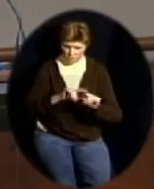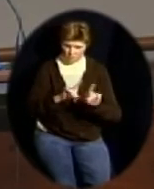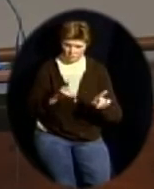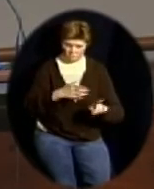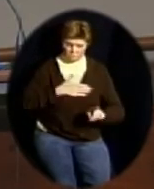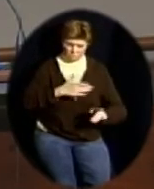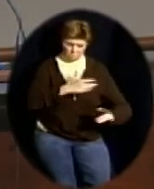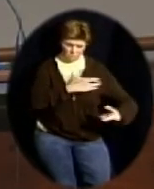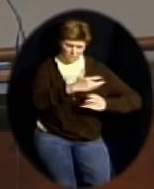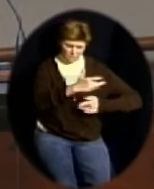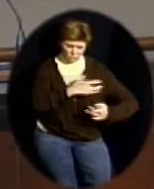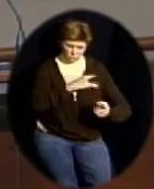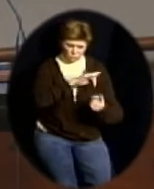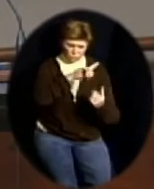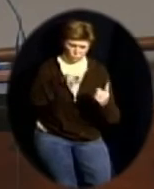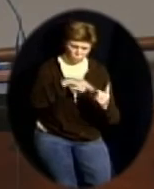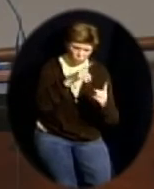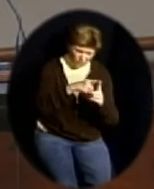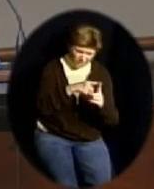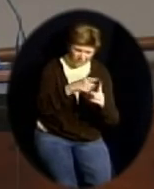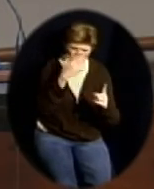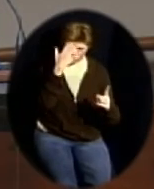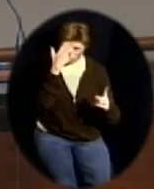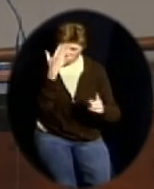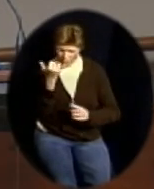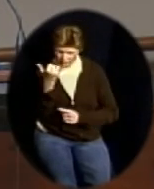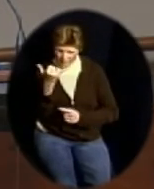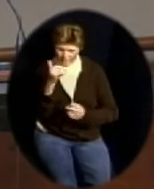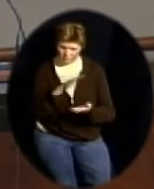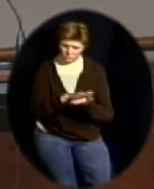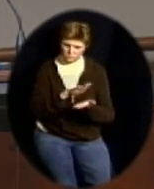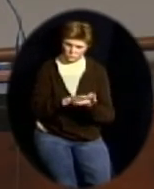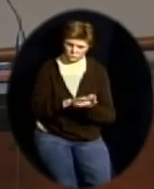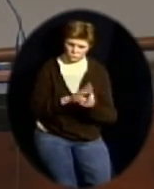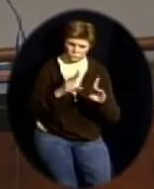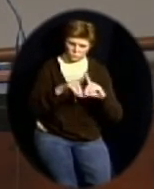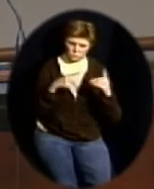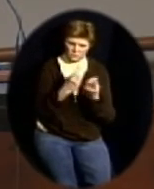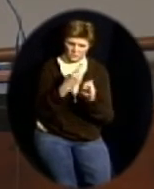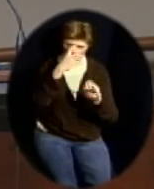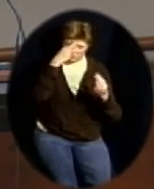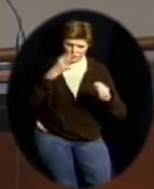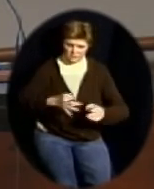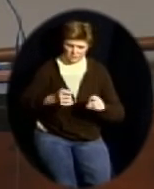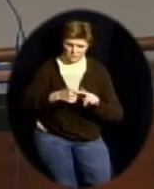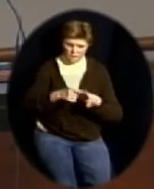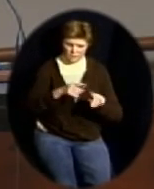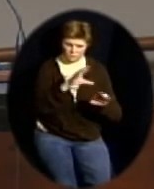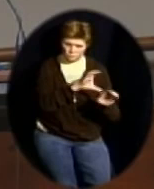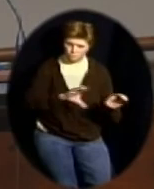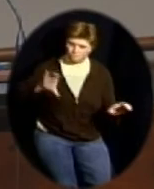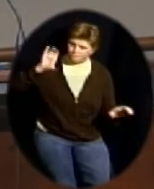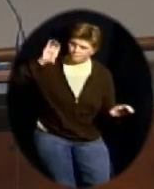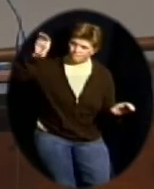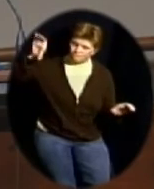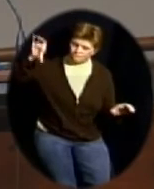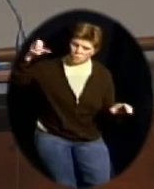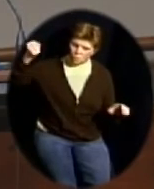when the school district decided to start stockpiling the excessive cash at the expense of the